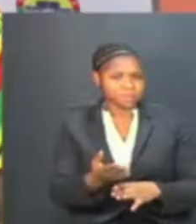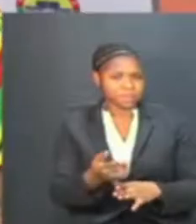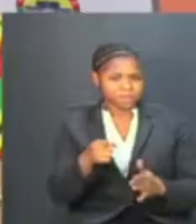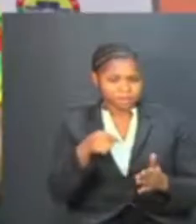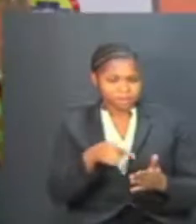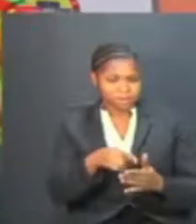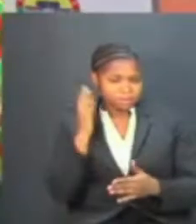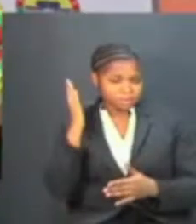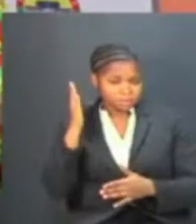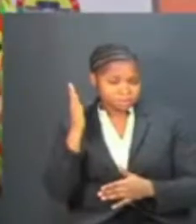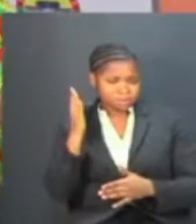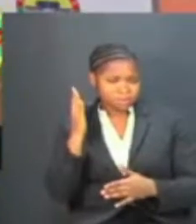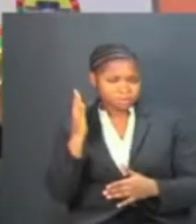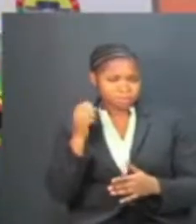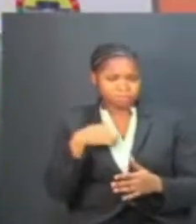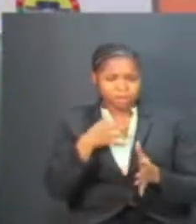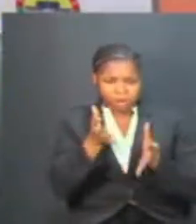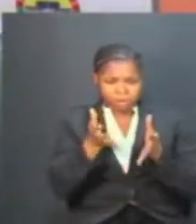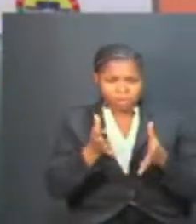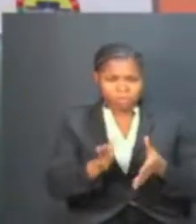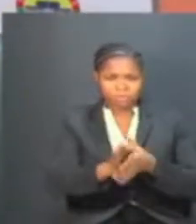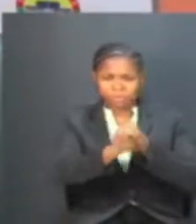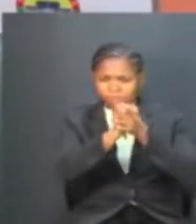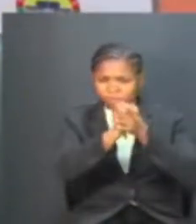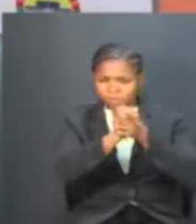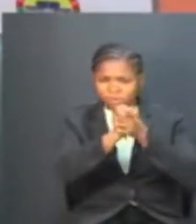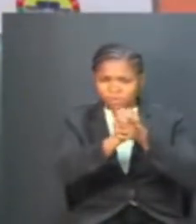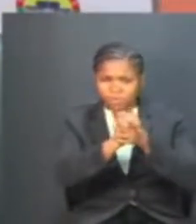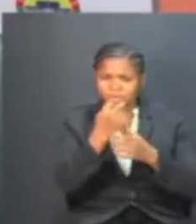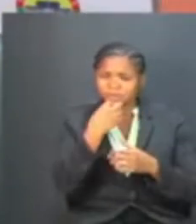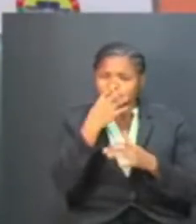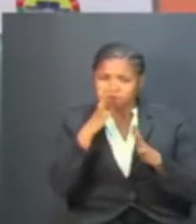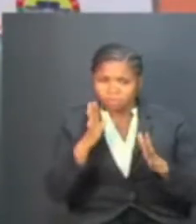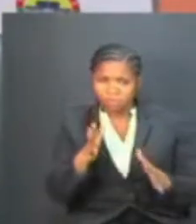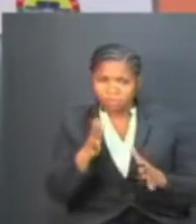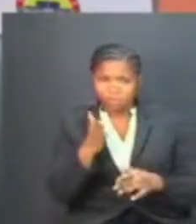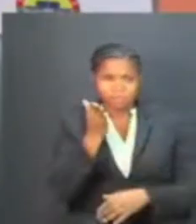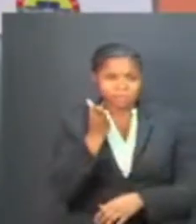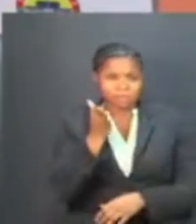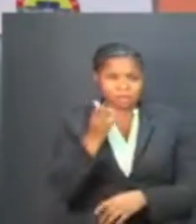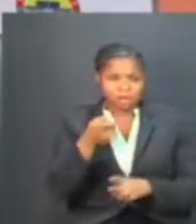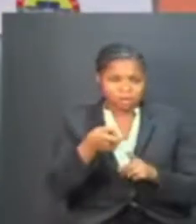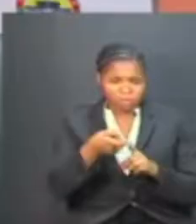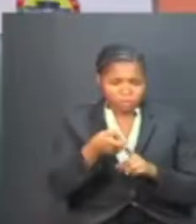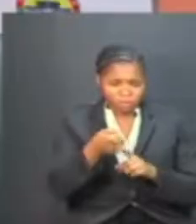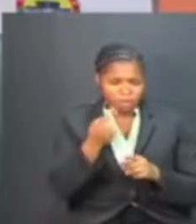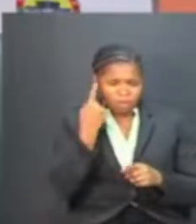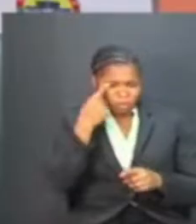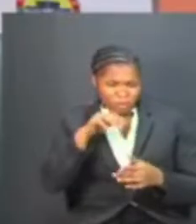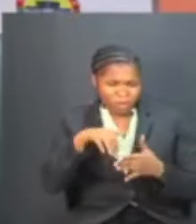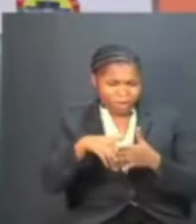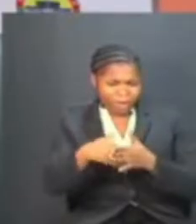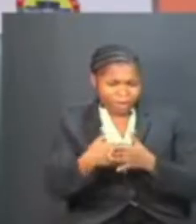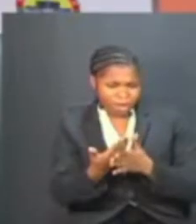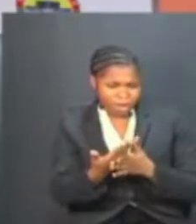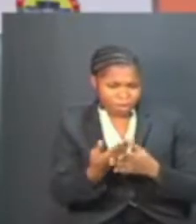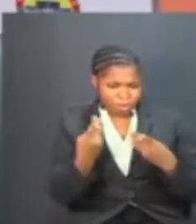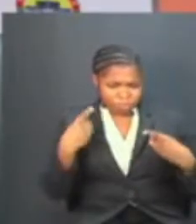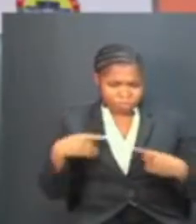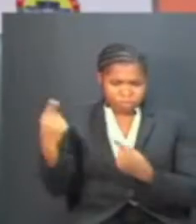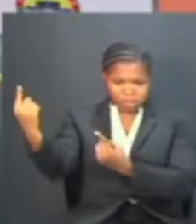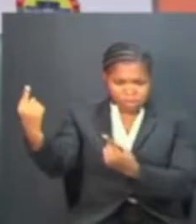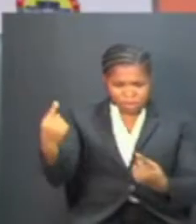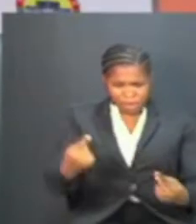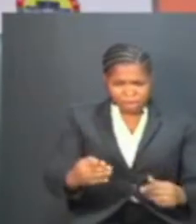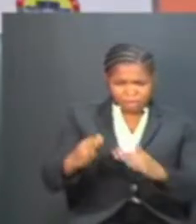to congratulate the Right Honorable Speaker himself for the way he dresses to the chamber.